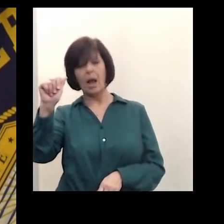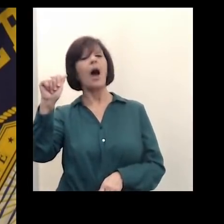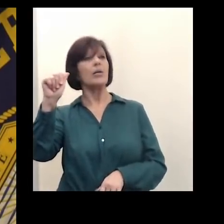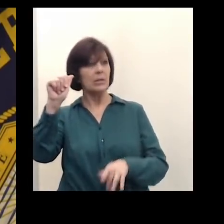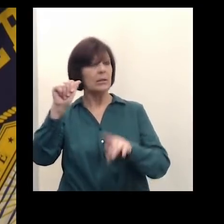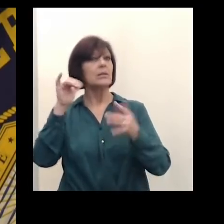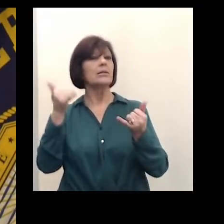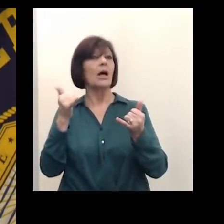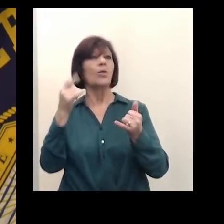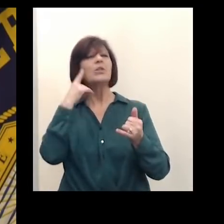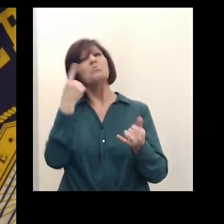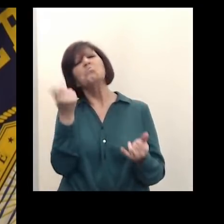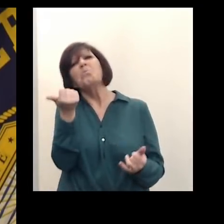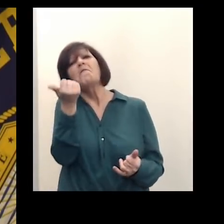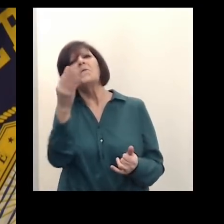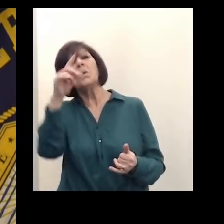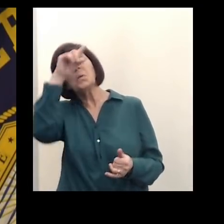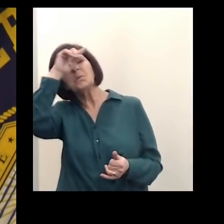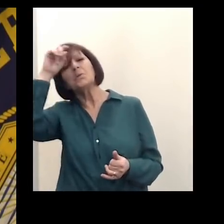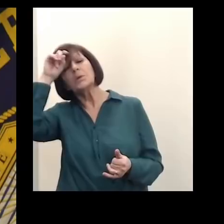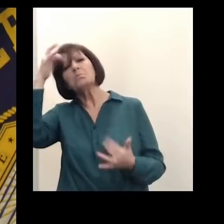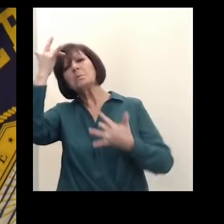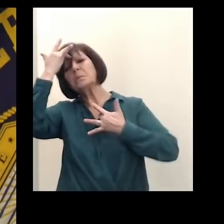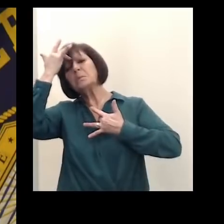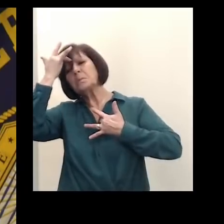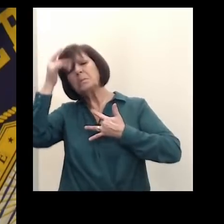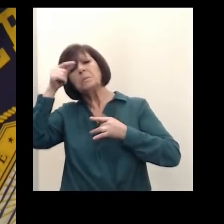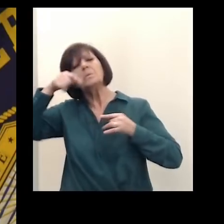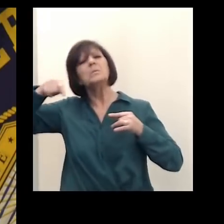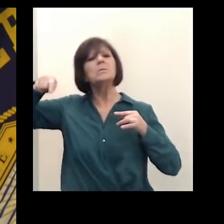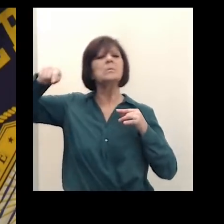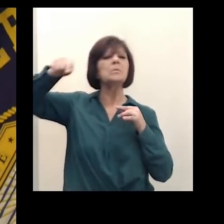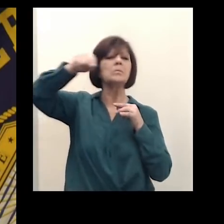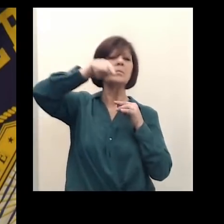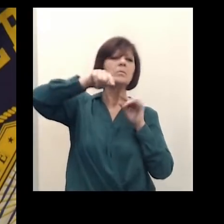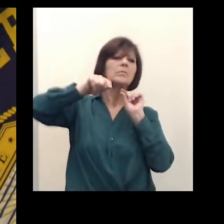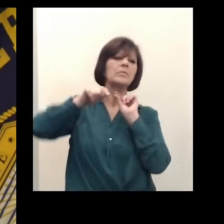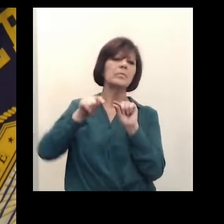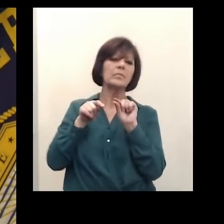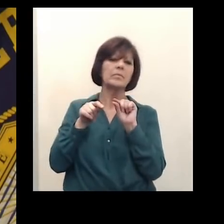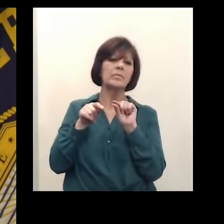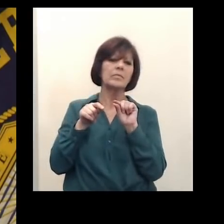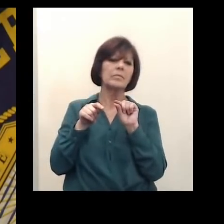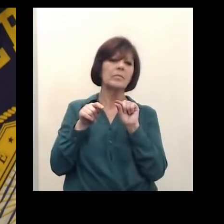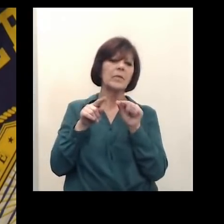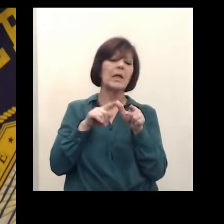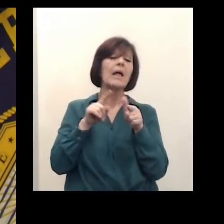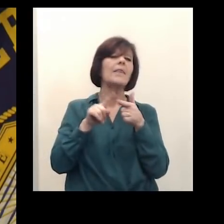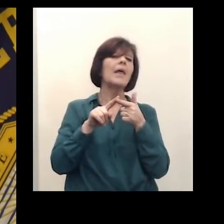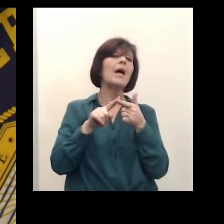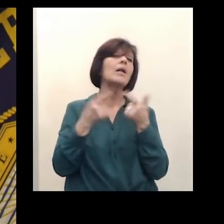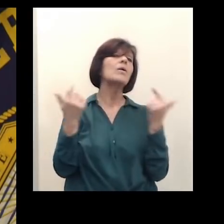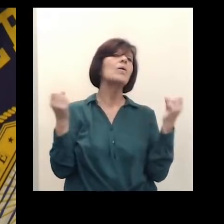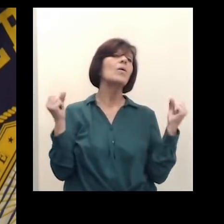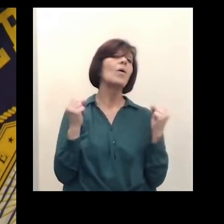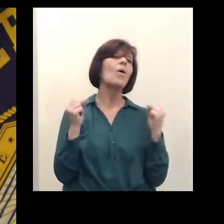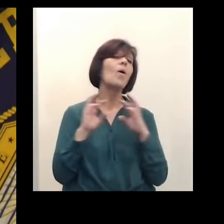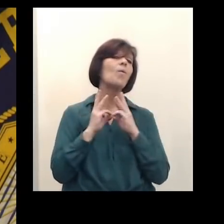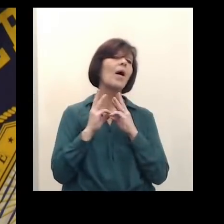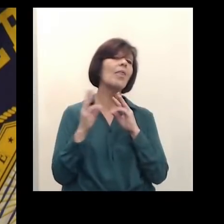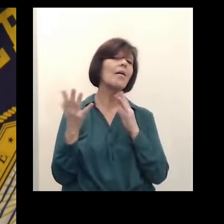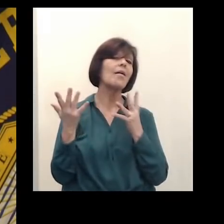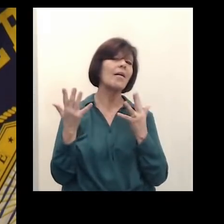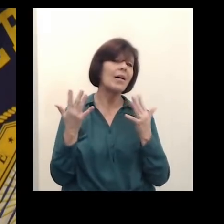in the summer due to some susceptibility and those increased interactions. As the cool weather set in here in Western New York,